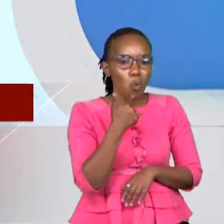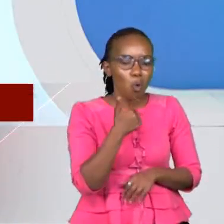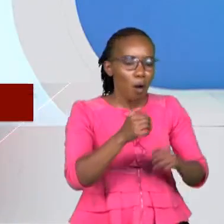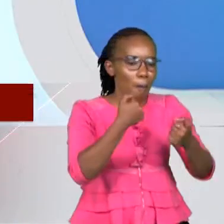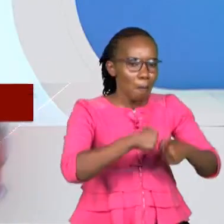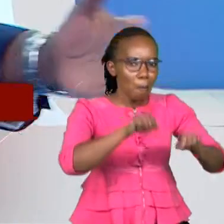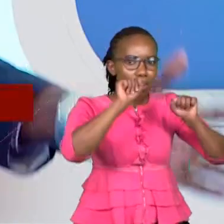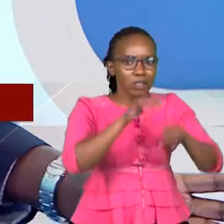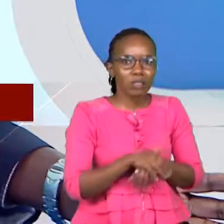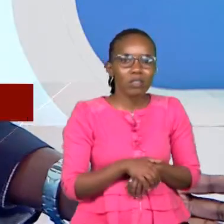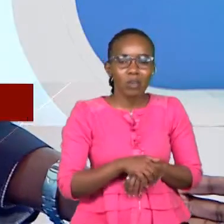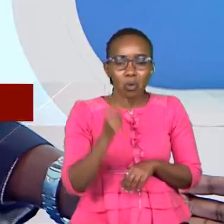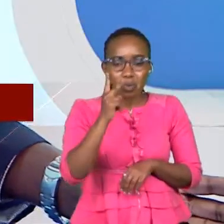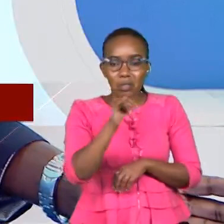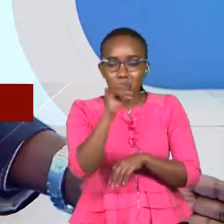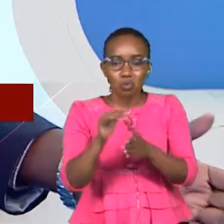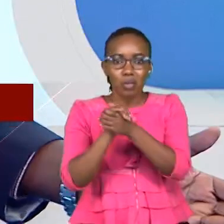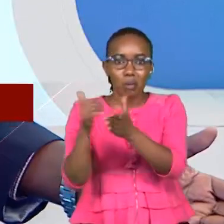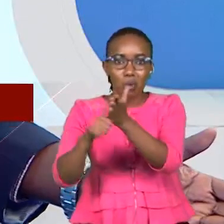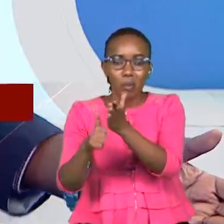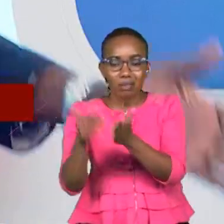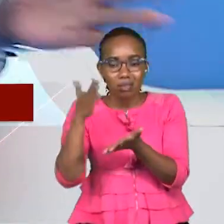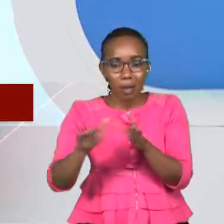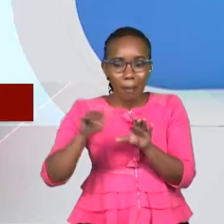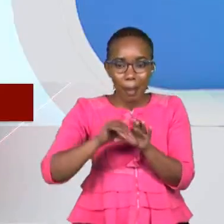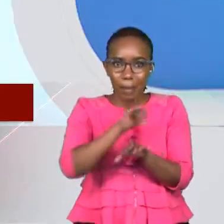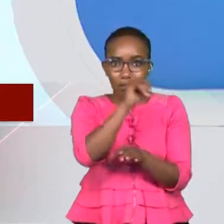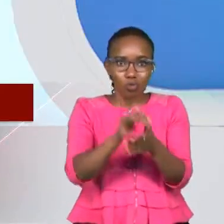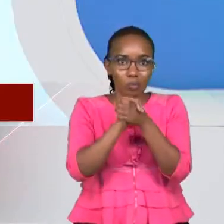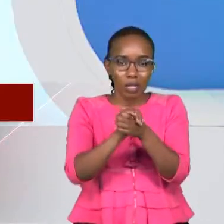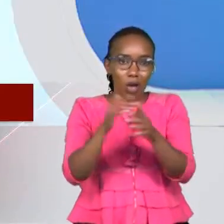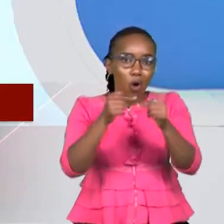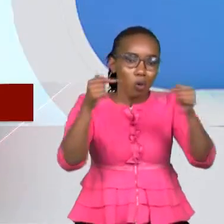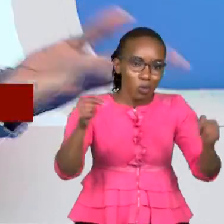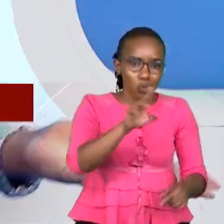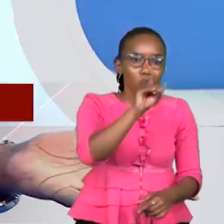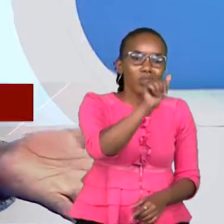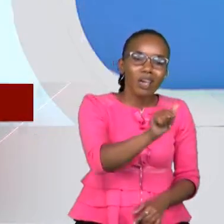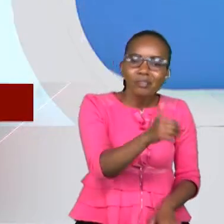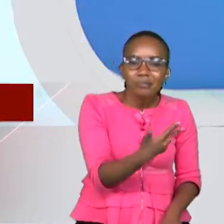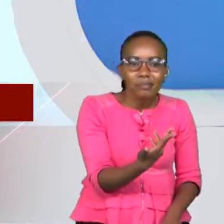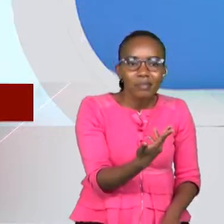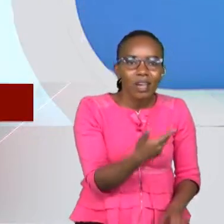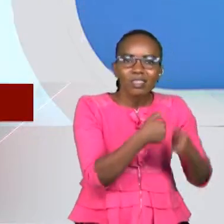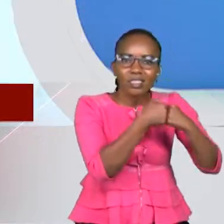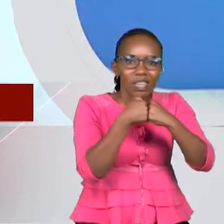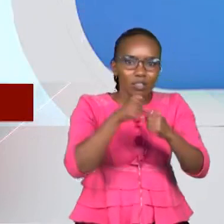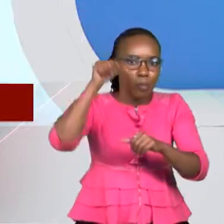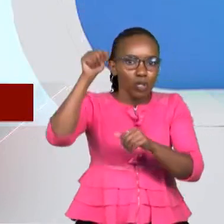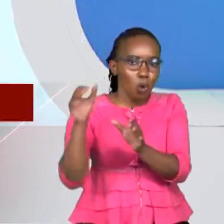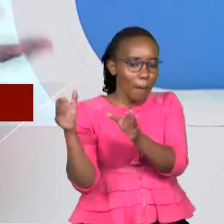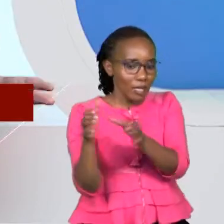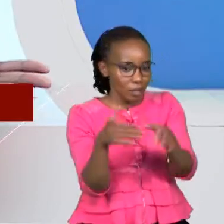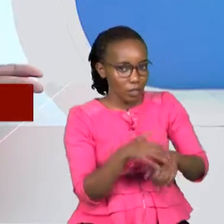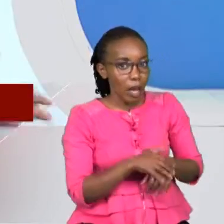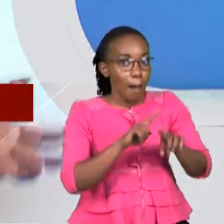seen the mess in Jubilee. Now you see there's some members of Jubilee are opposition in UDA. You know, the challenge of political parties.